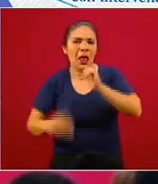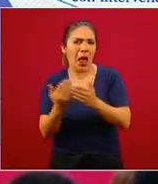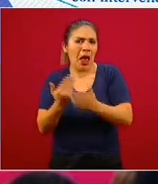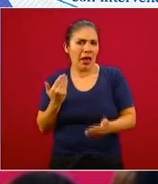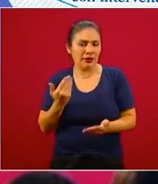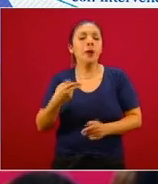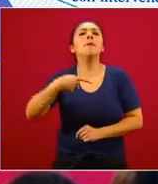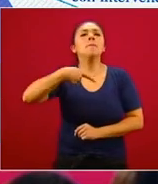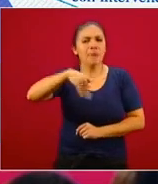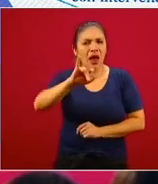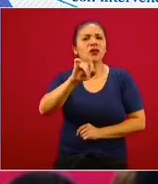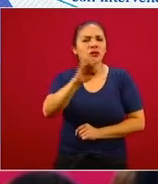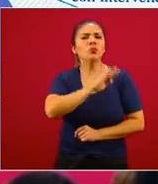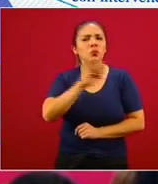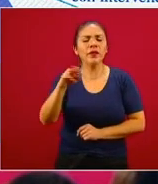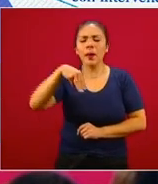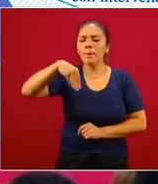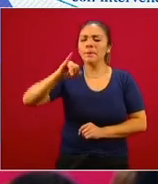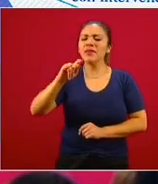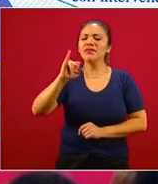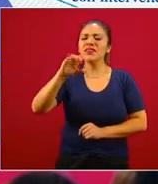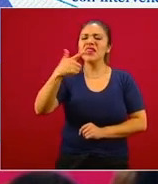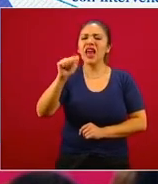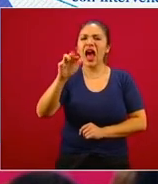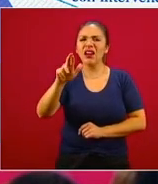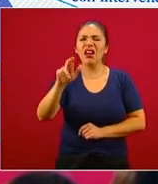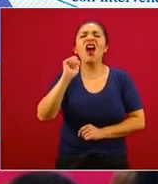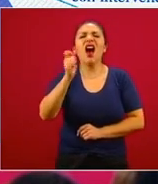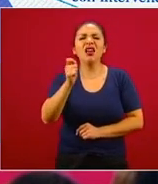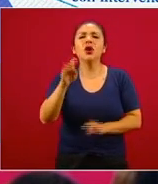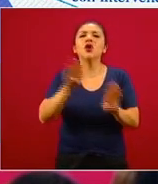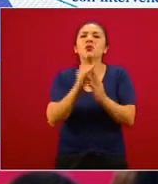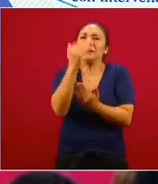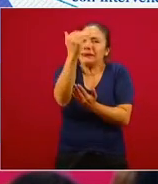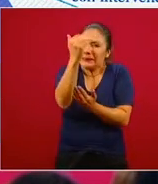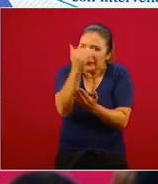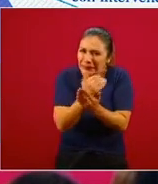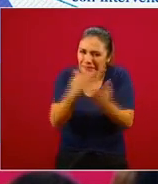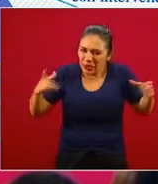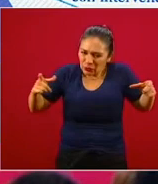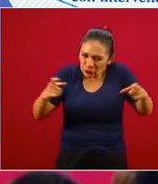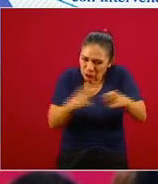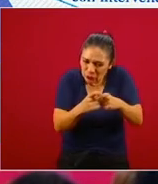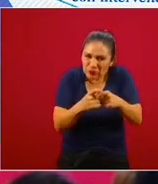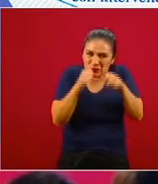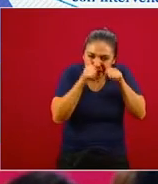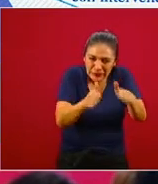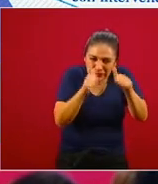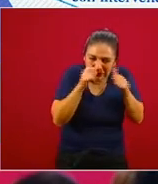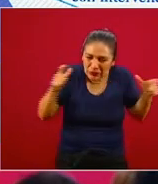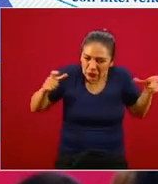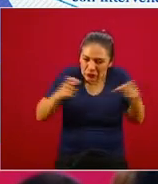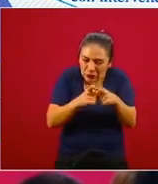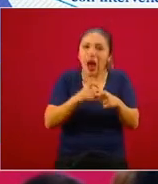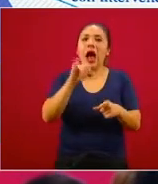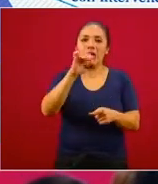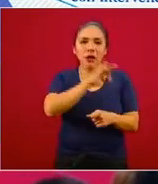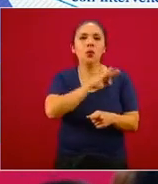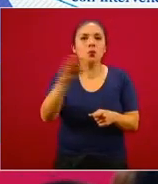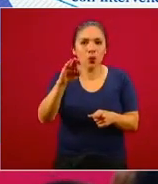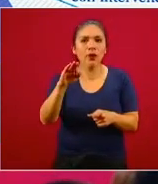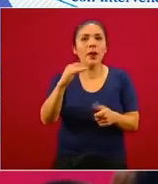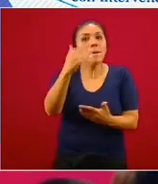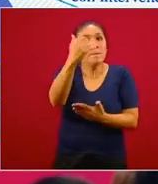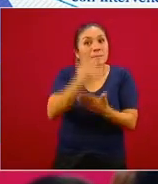course. It would be great if there was a way, but there isn't. But then what we can do, rather than stop